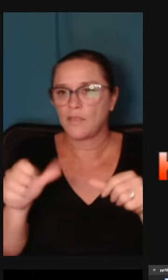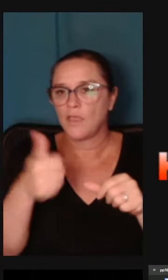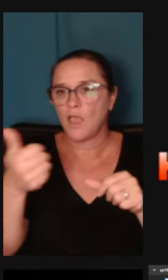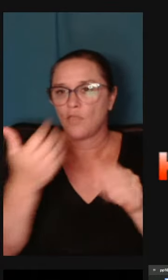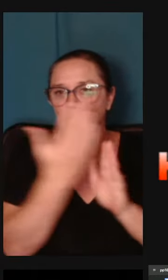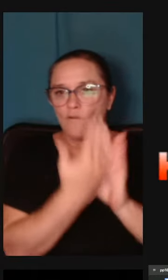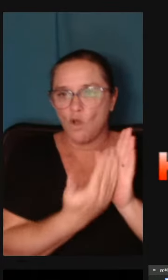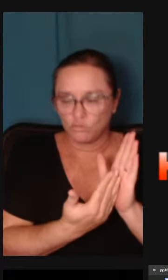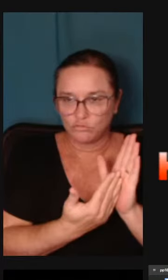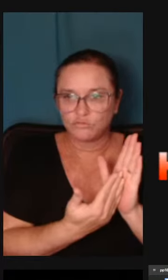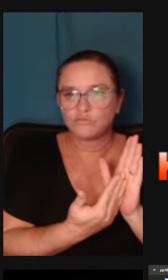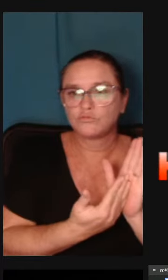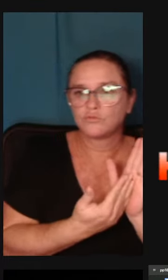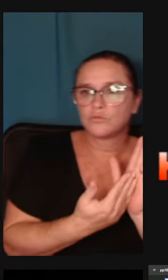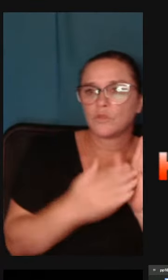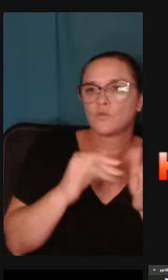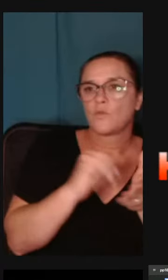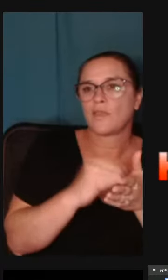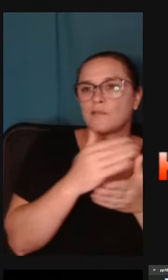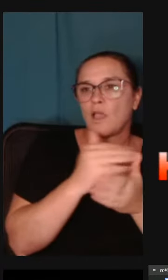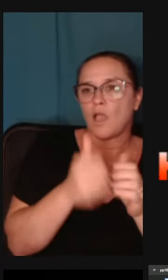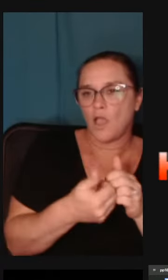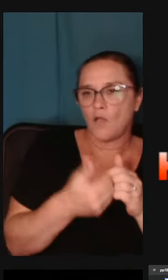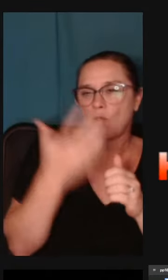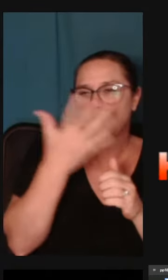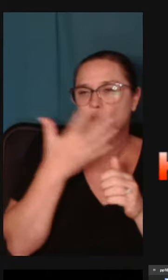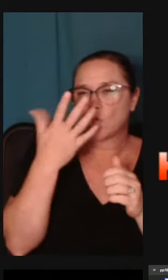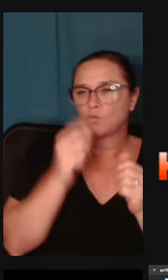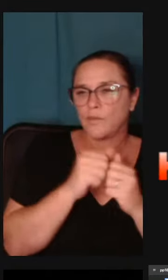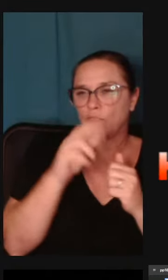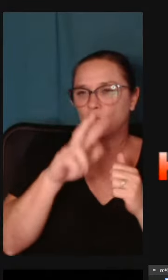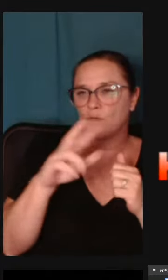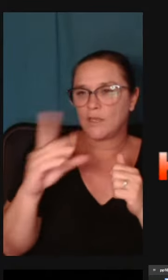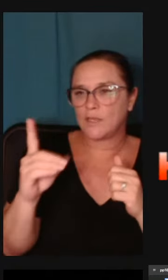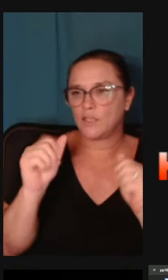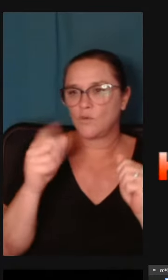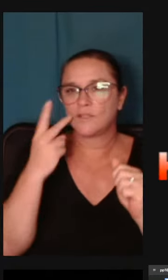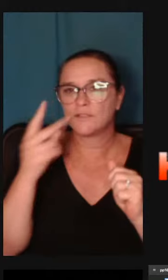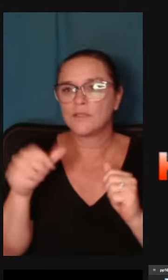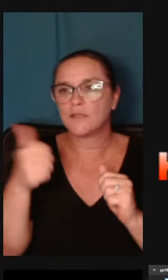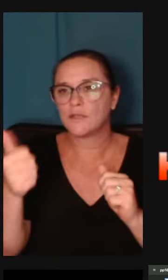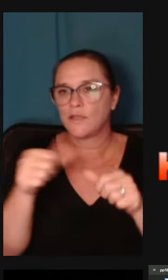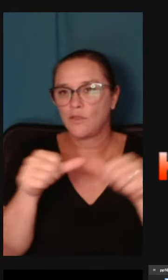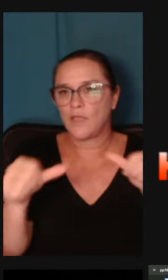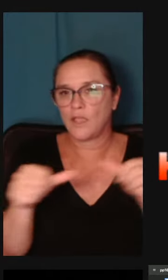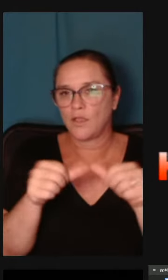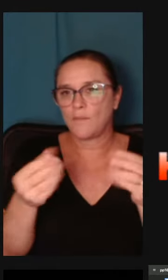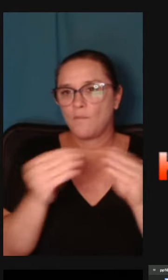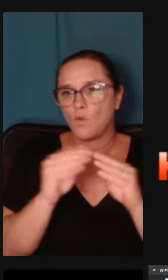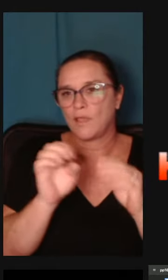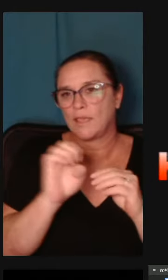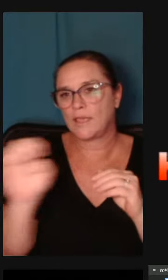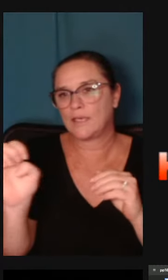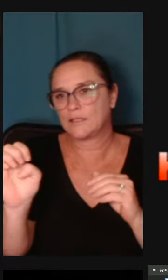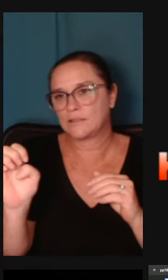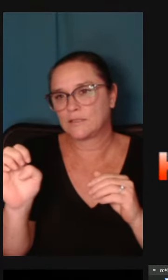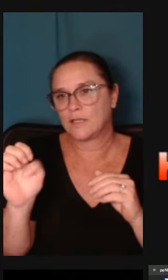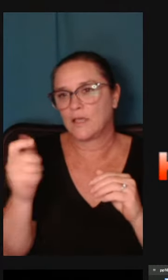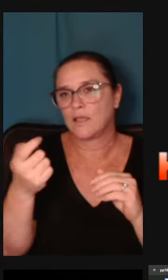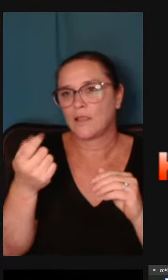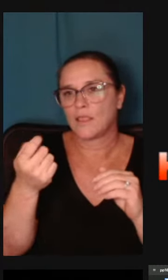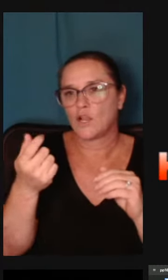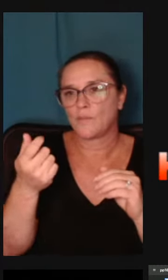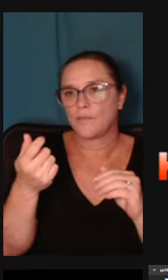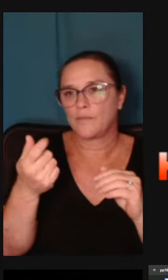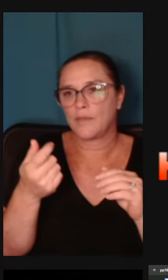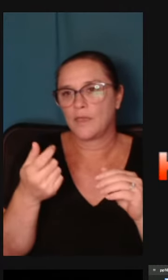So that's how it looks kind of in 3D there. You can see there's another area further to the east that is also a little bit of a